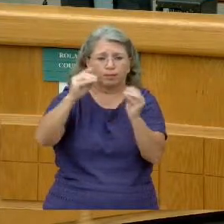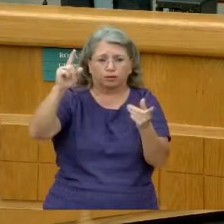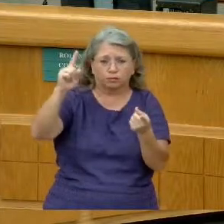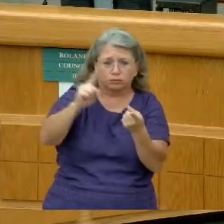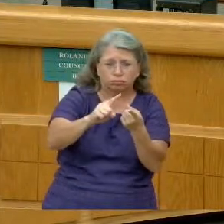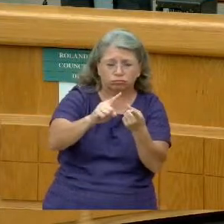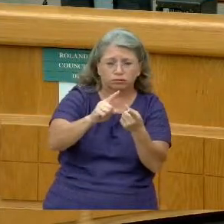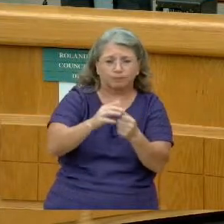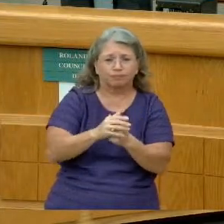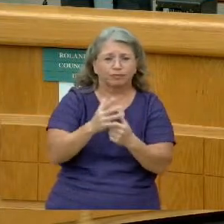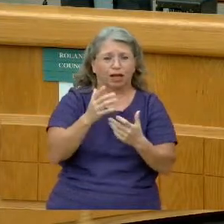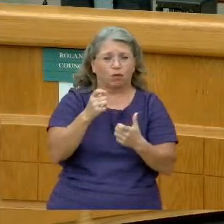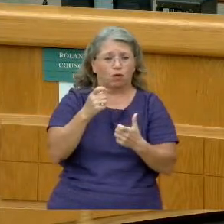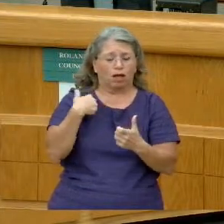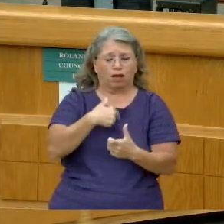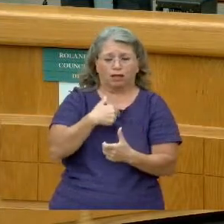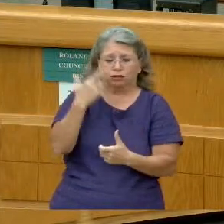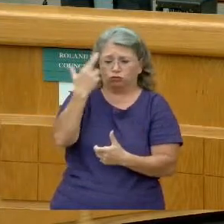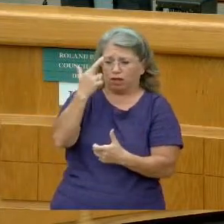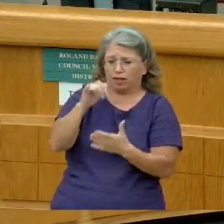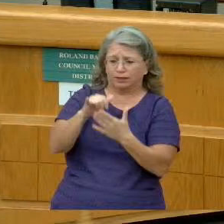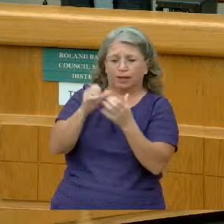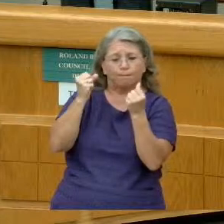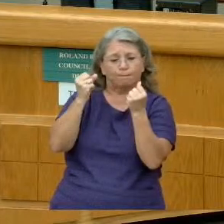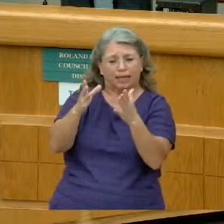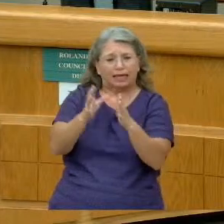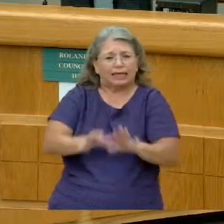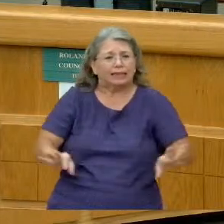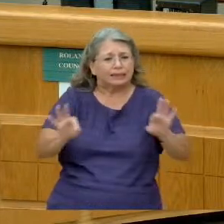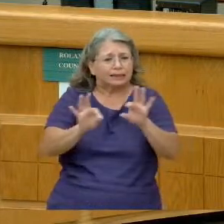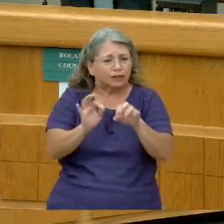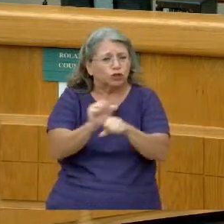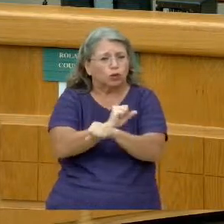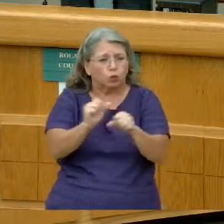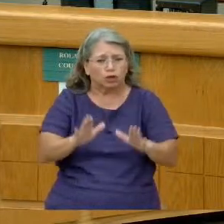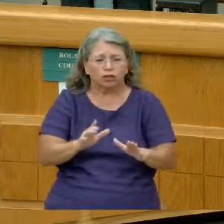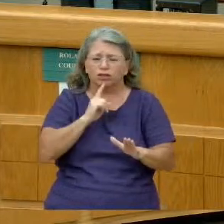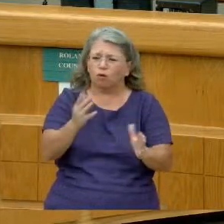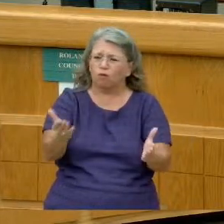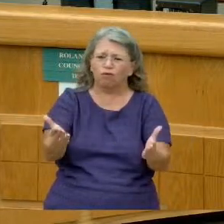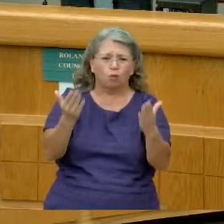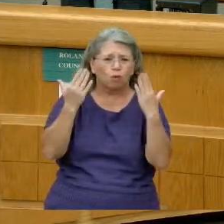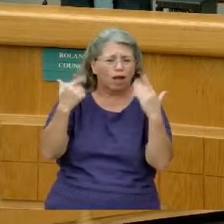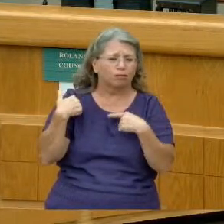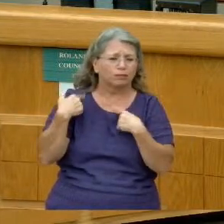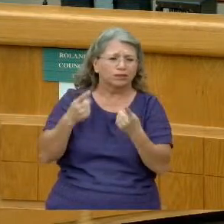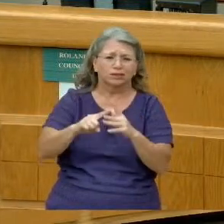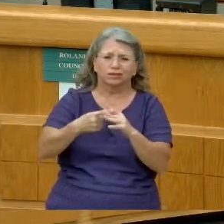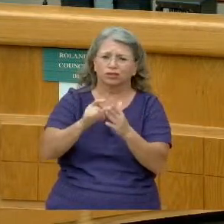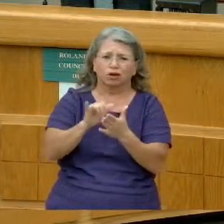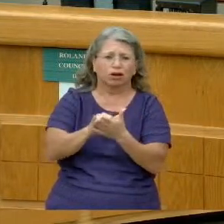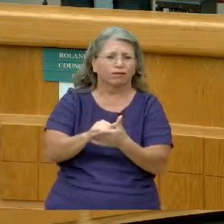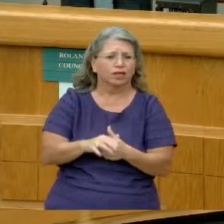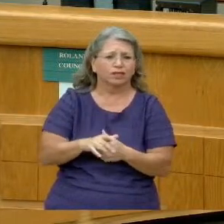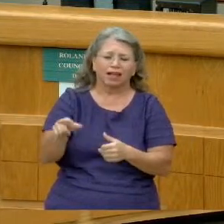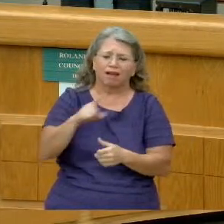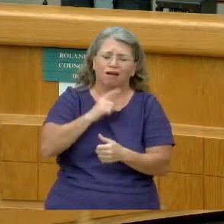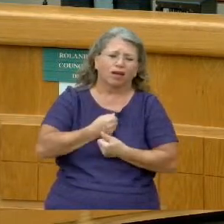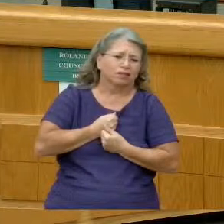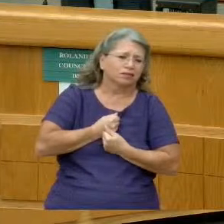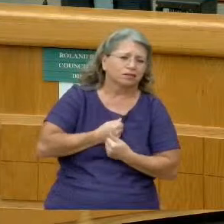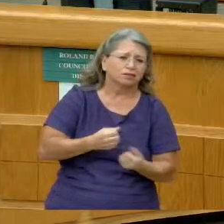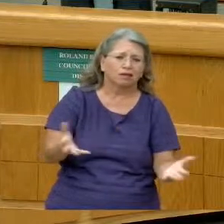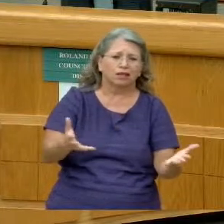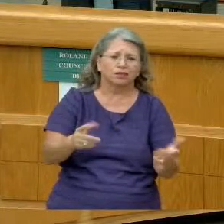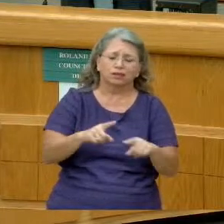workers have been overwhelmed since the very start of this pandemic. They are exhausted and they continue to move forward in an effort to keep